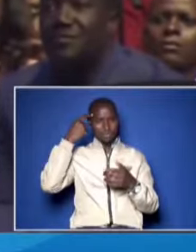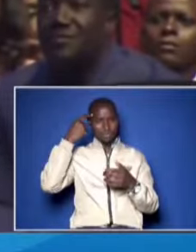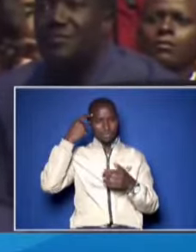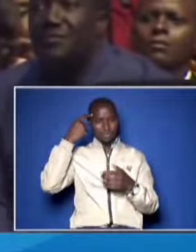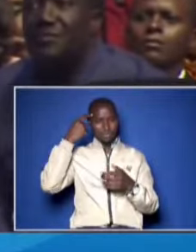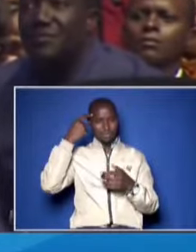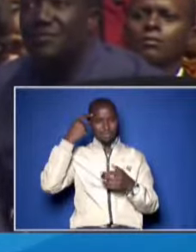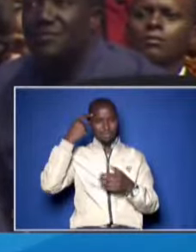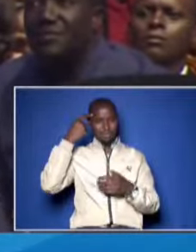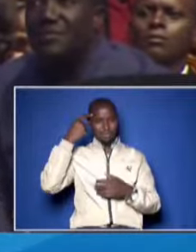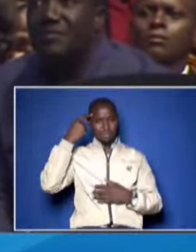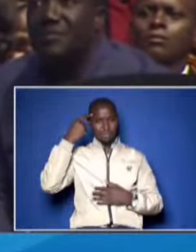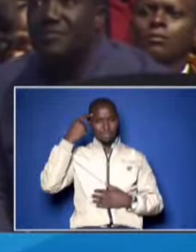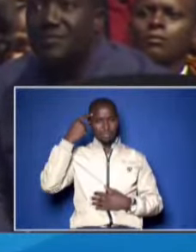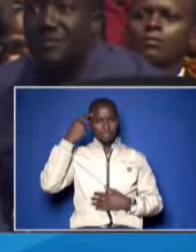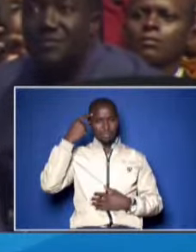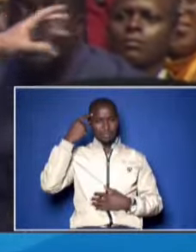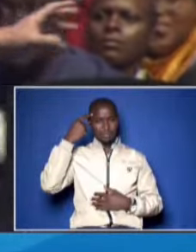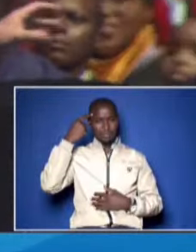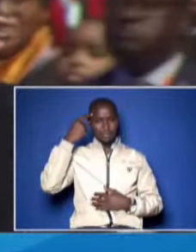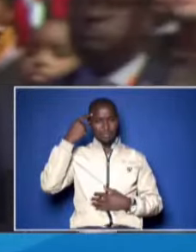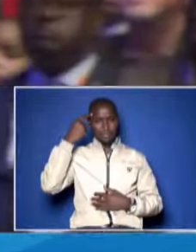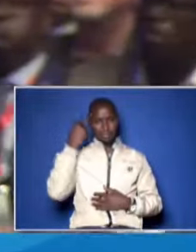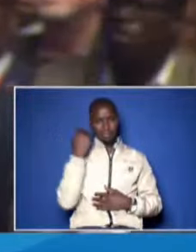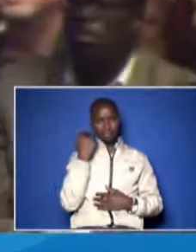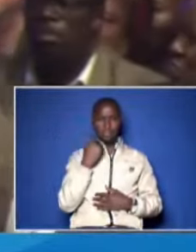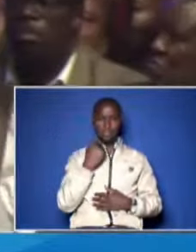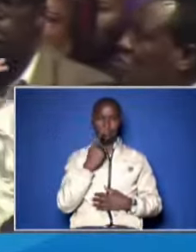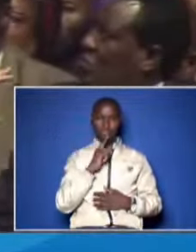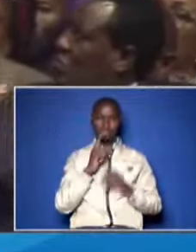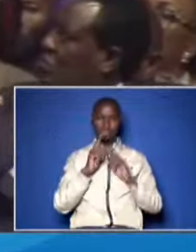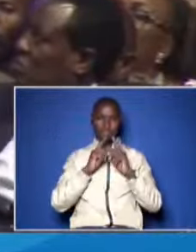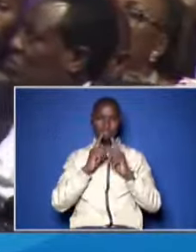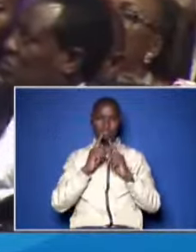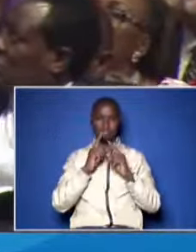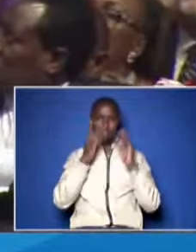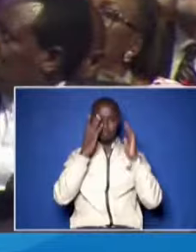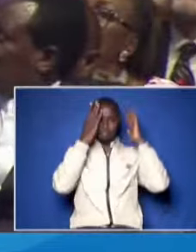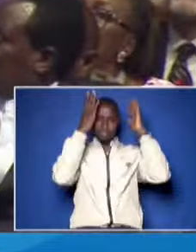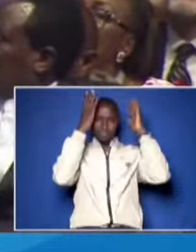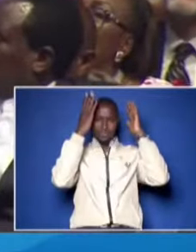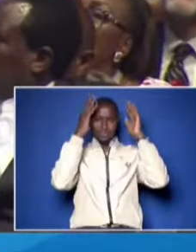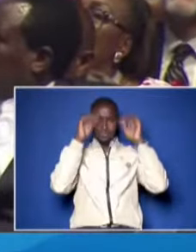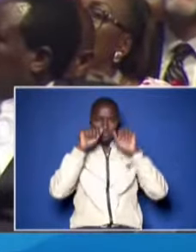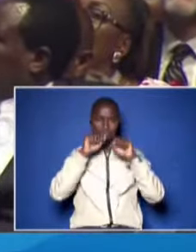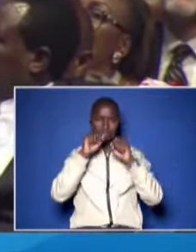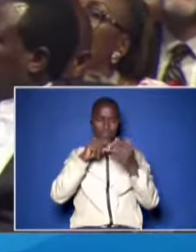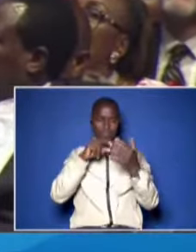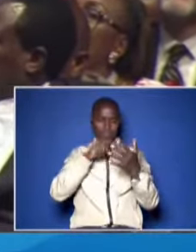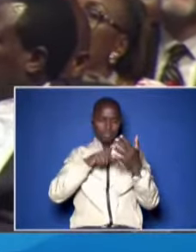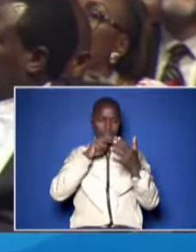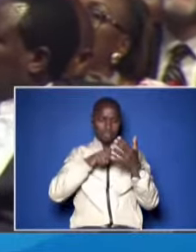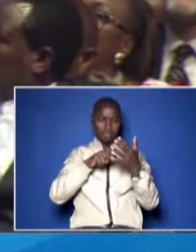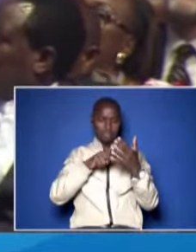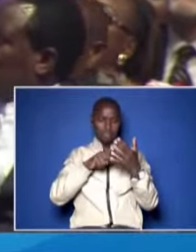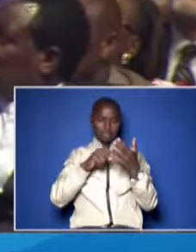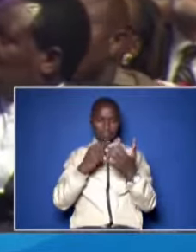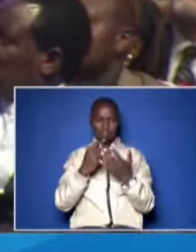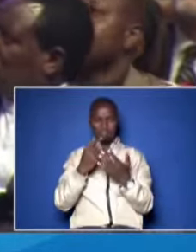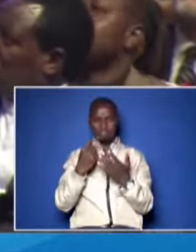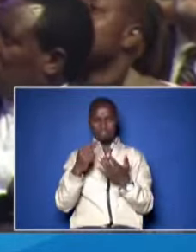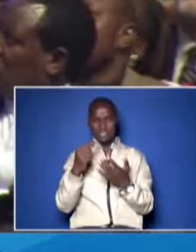thoughts I was telling the Archbishop I said I said you can read the whole book of Genesis in 5